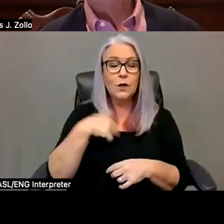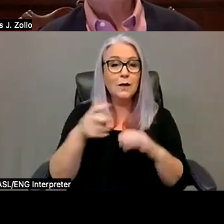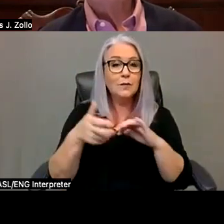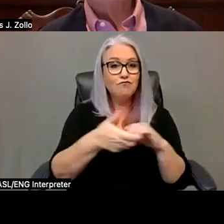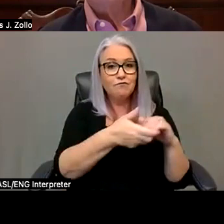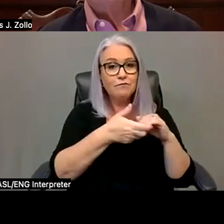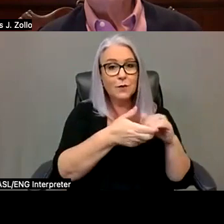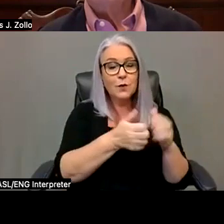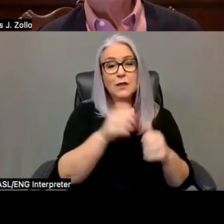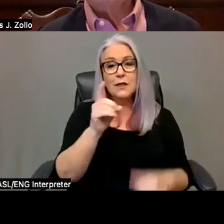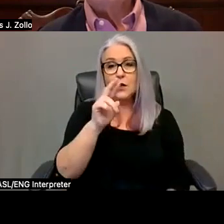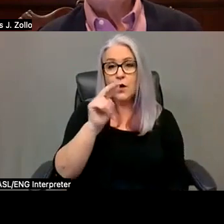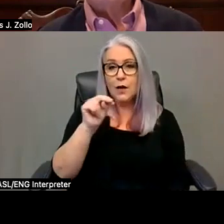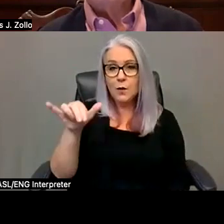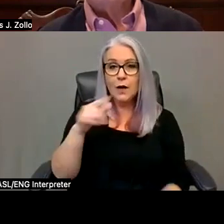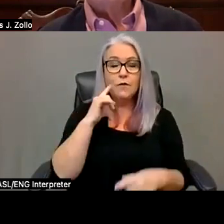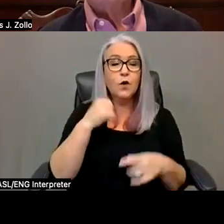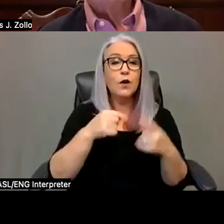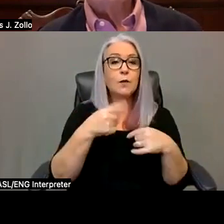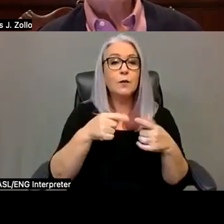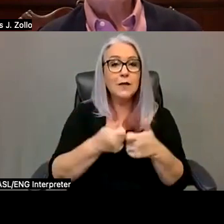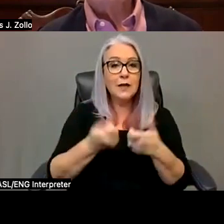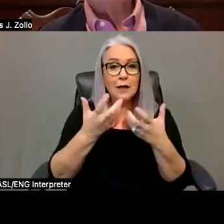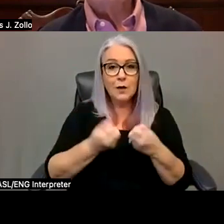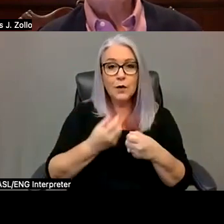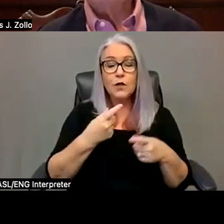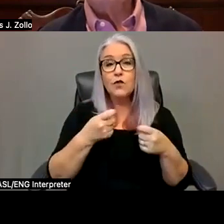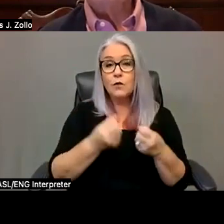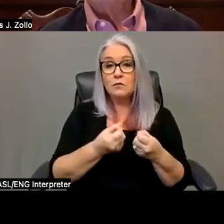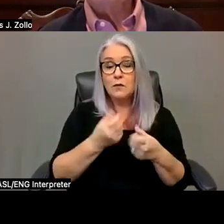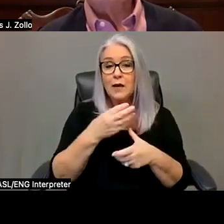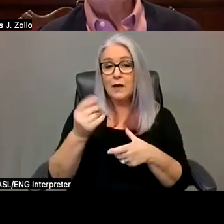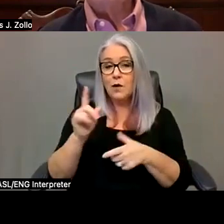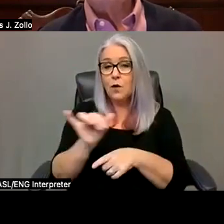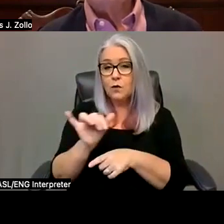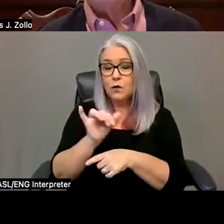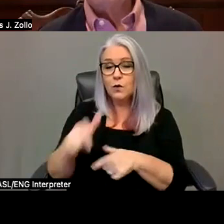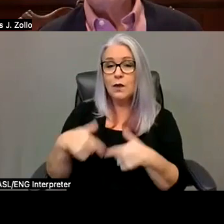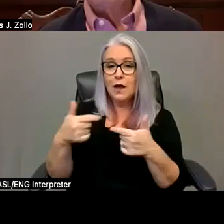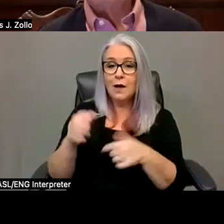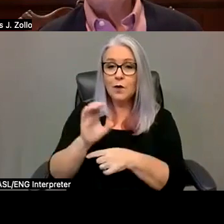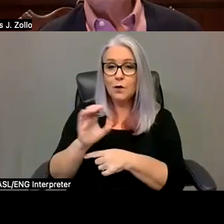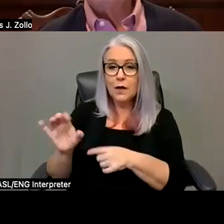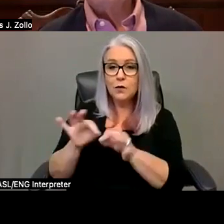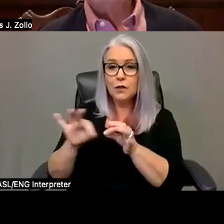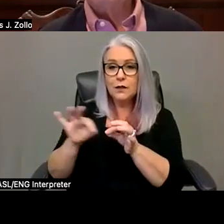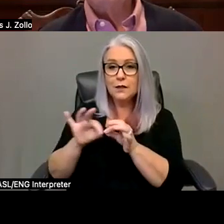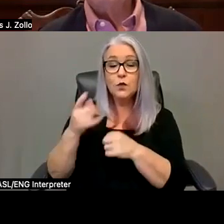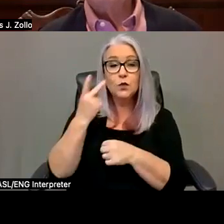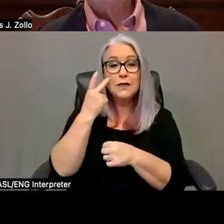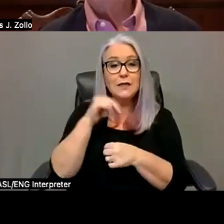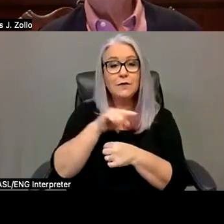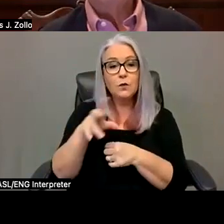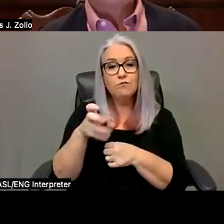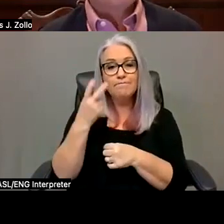York to provide both American Sign Language interpretation and live closed captioning. To see the closed captions, you